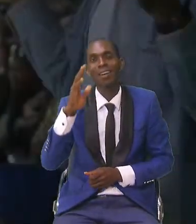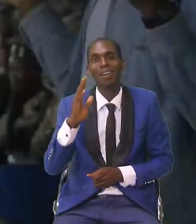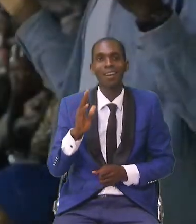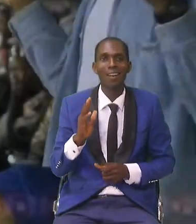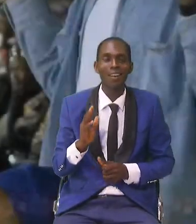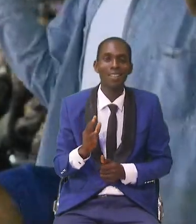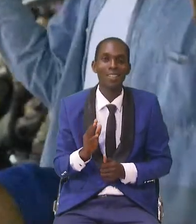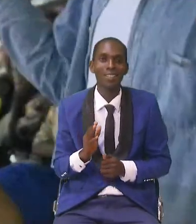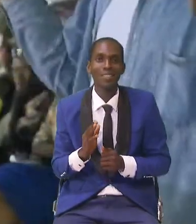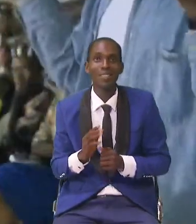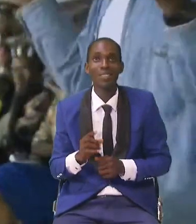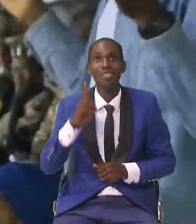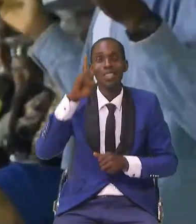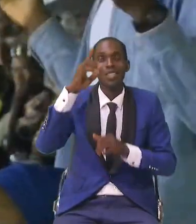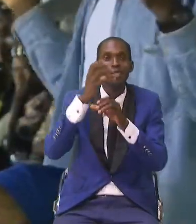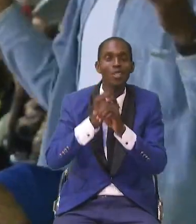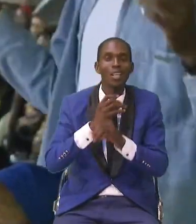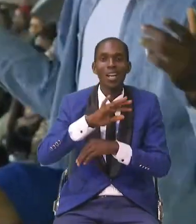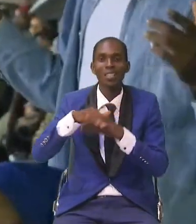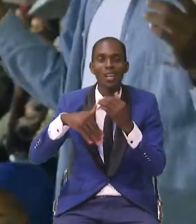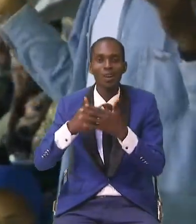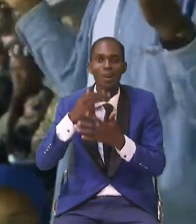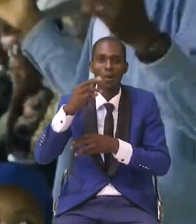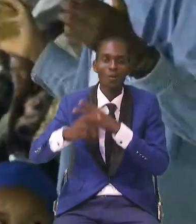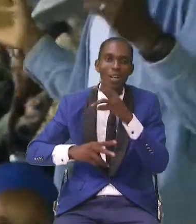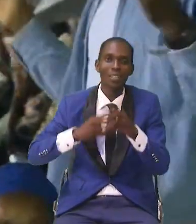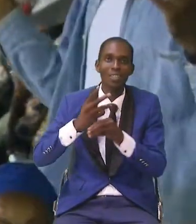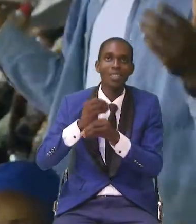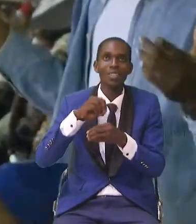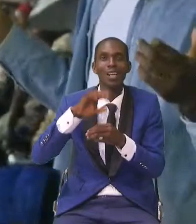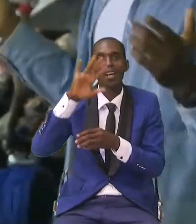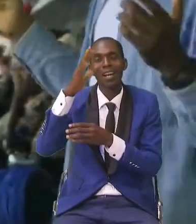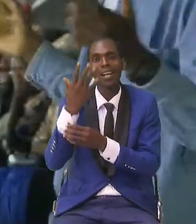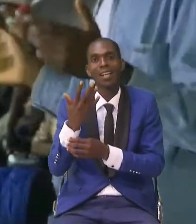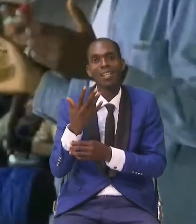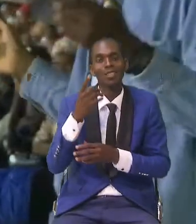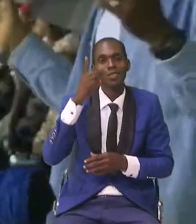we say it like you feel it? Say you are God.